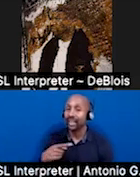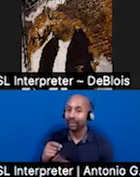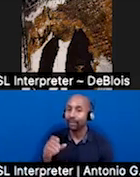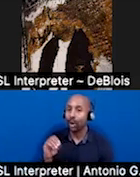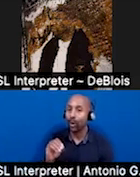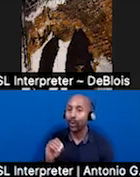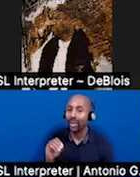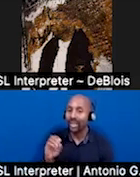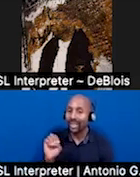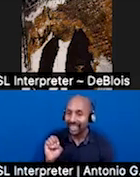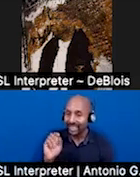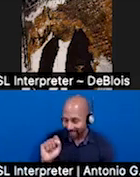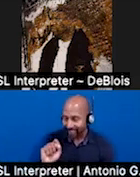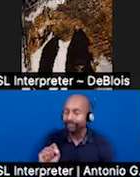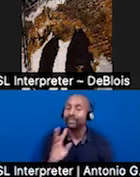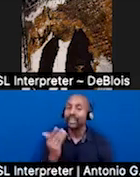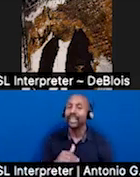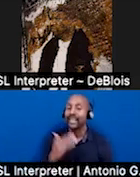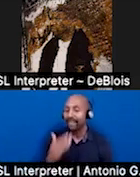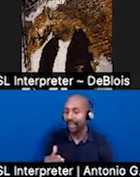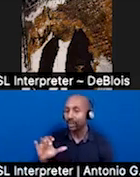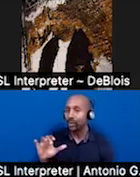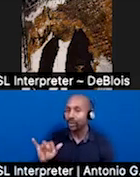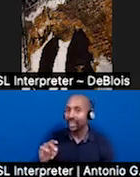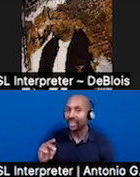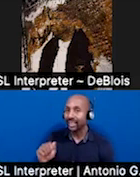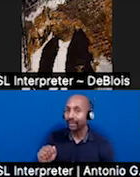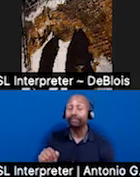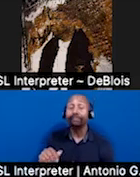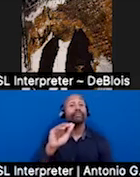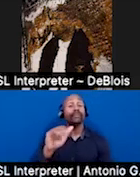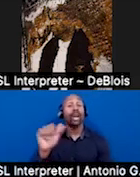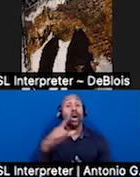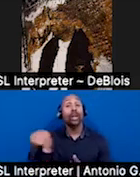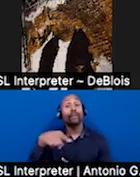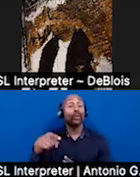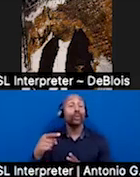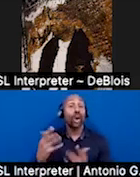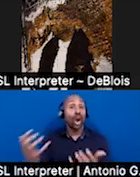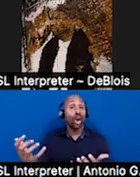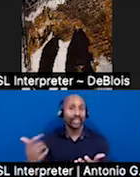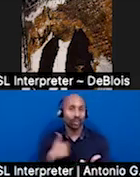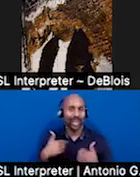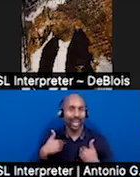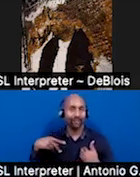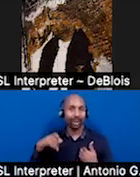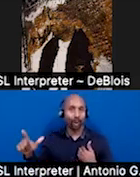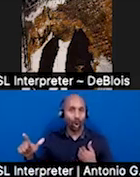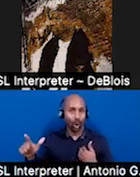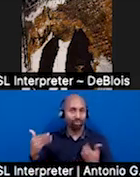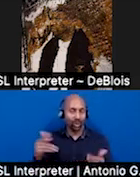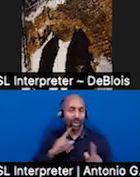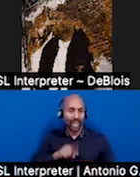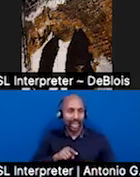want to hear from you all in the audience via the Zoom poll feature. So we're curious, in